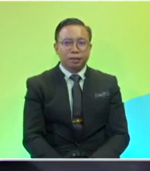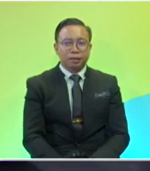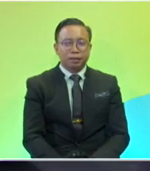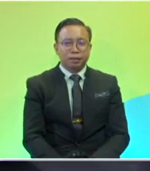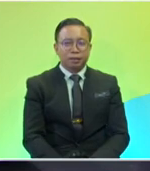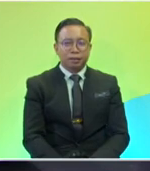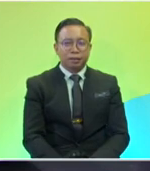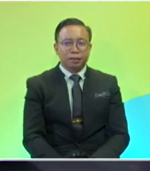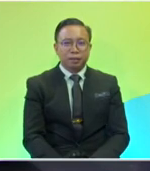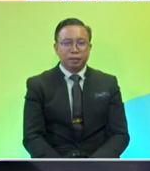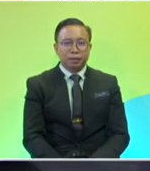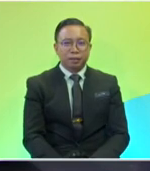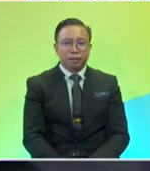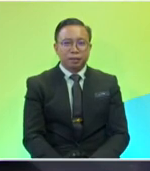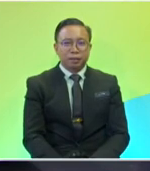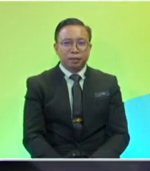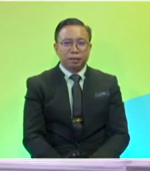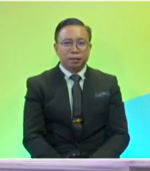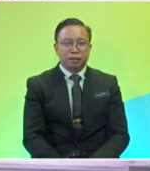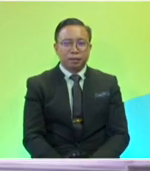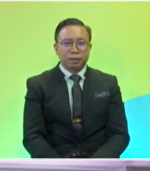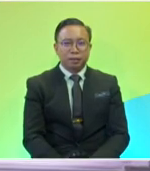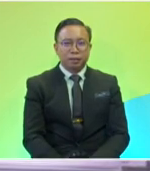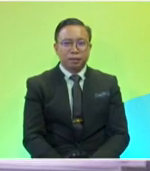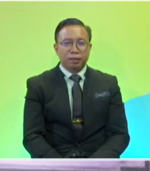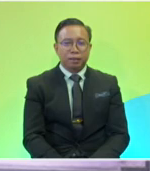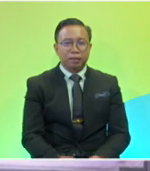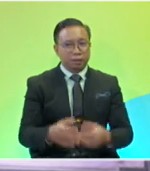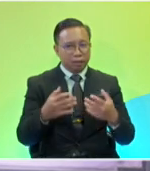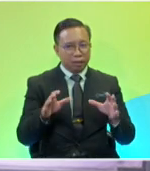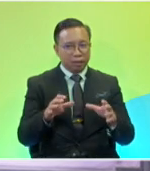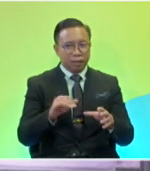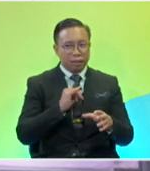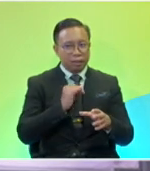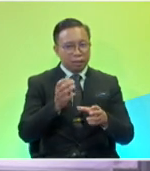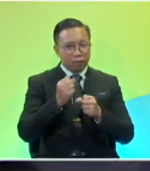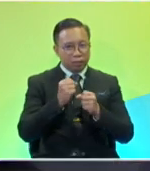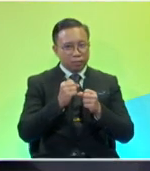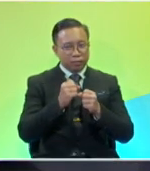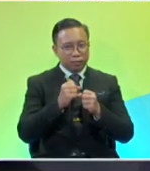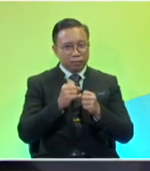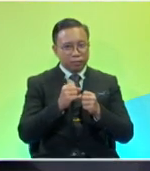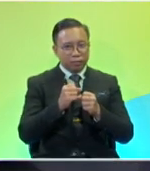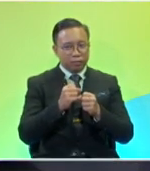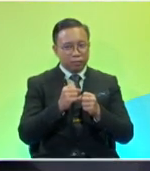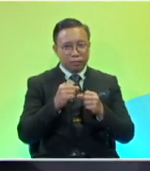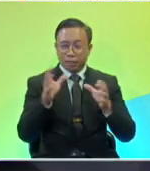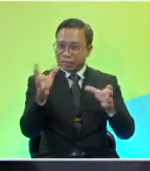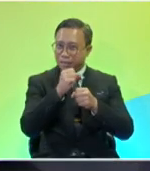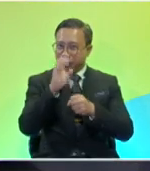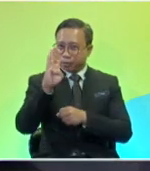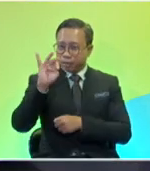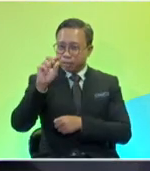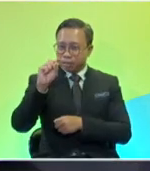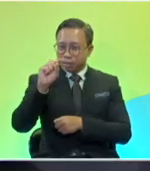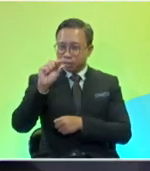Yay! Okay. Okay, with that, round of applause for me because we get a bingo. So